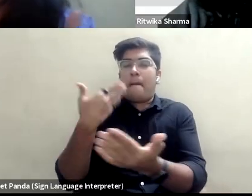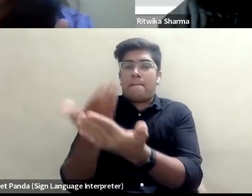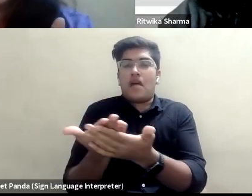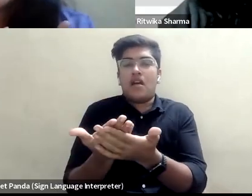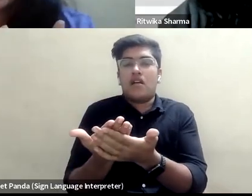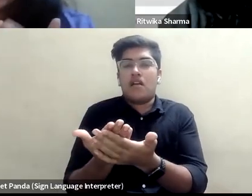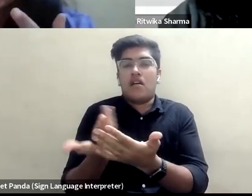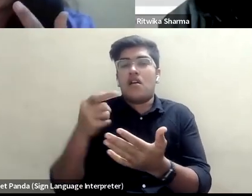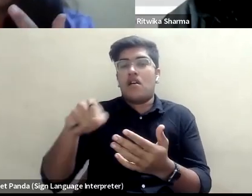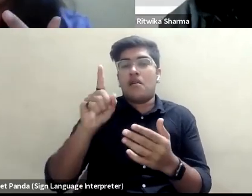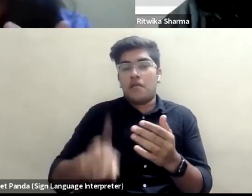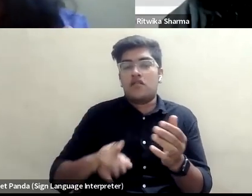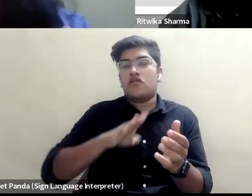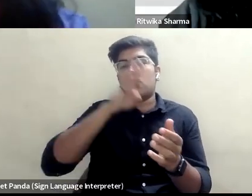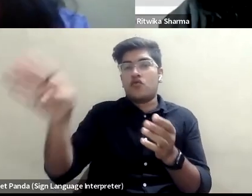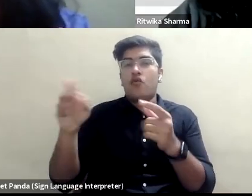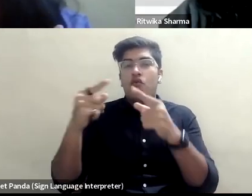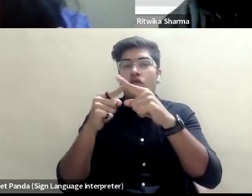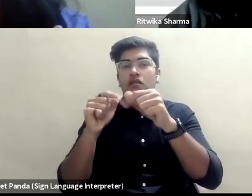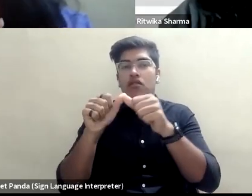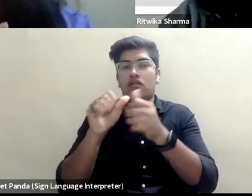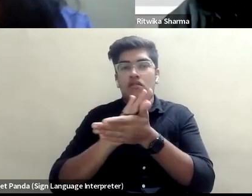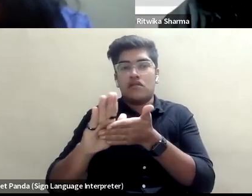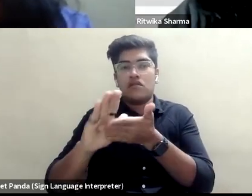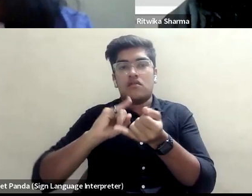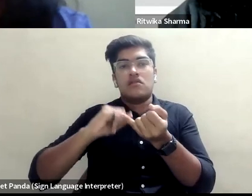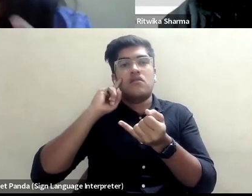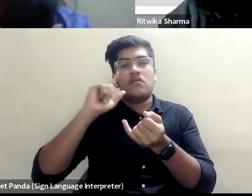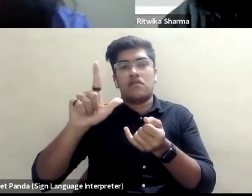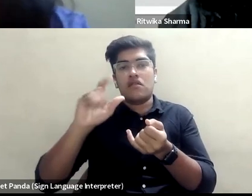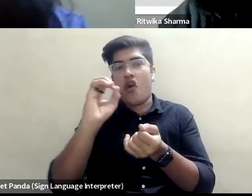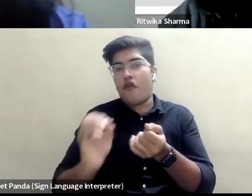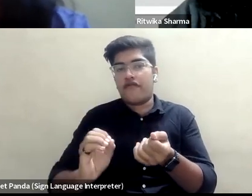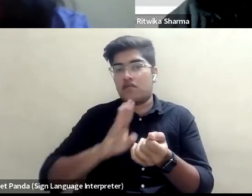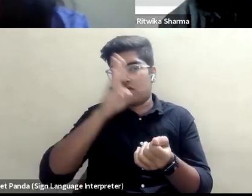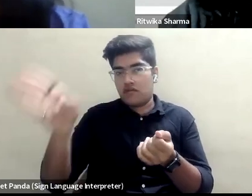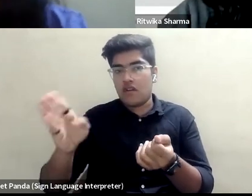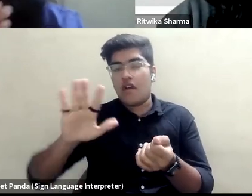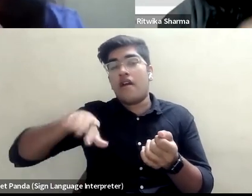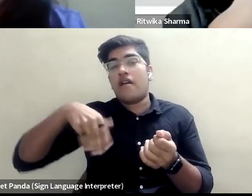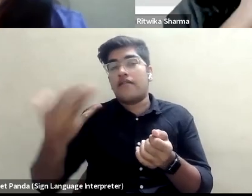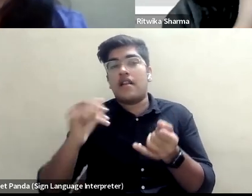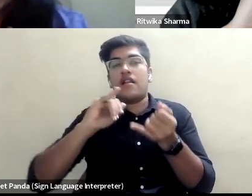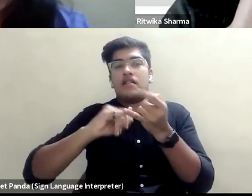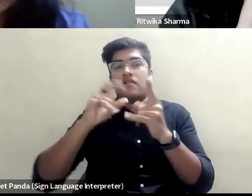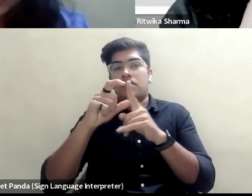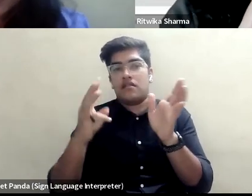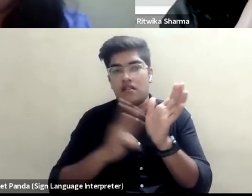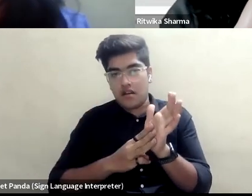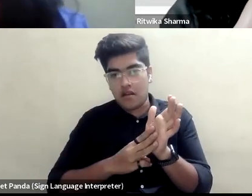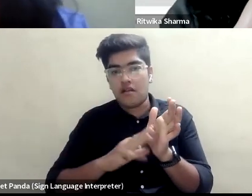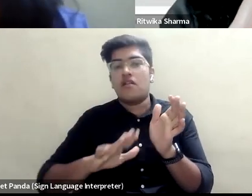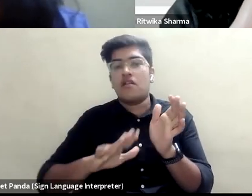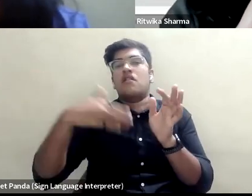it has to go to the tehsil. It's a long procedure. It has to go to the tehsil. It has to go to the SDM. Then it goes to the Nagar Palika, the block